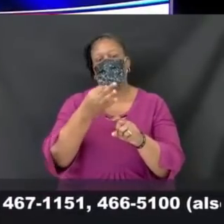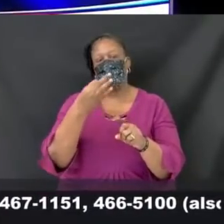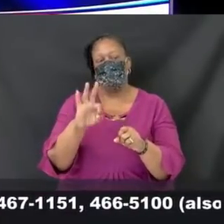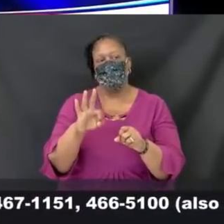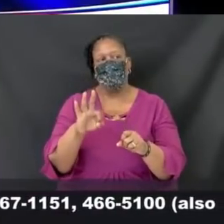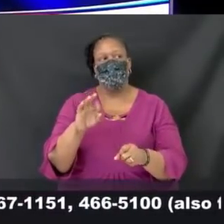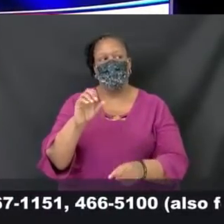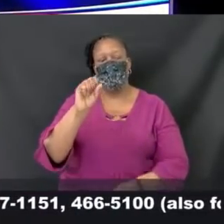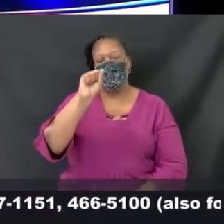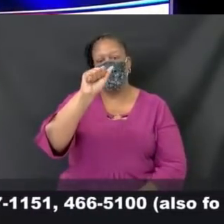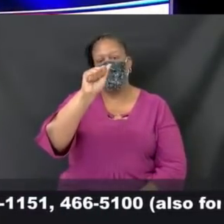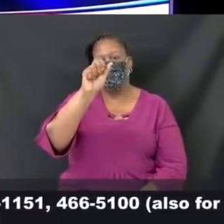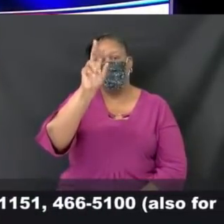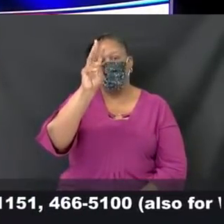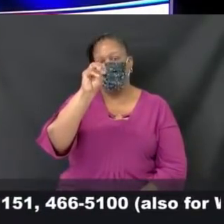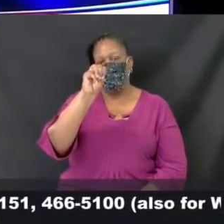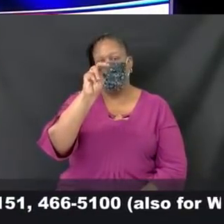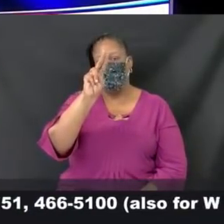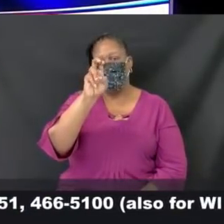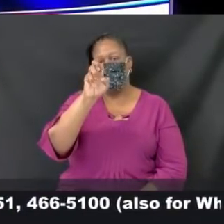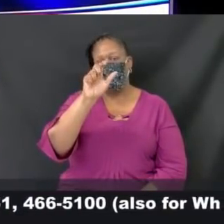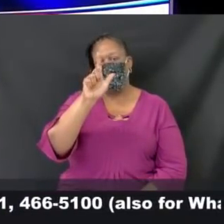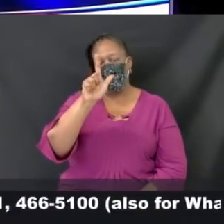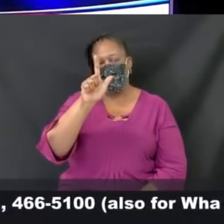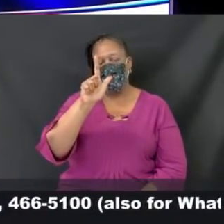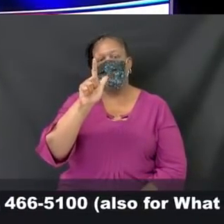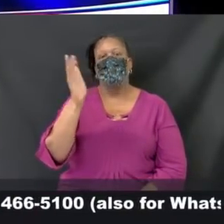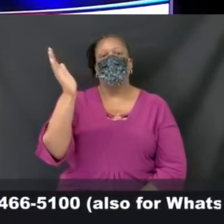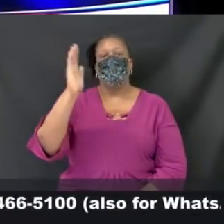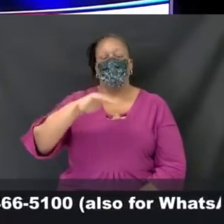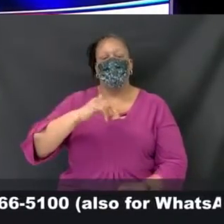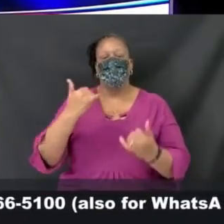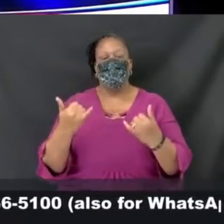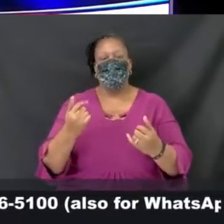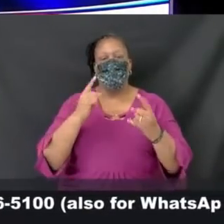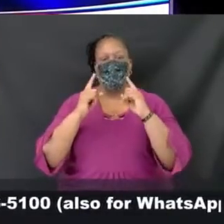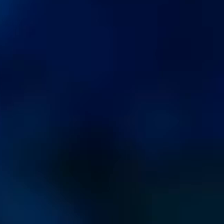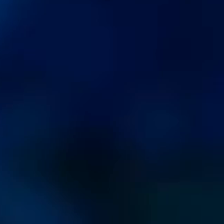National COVID-19 Task Force, to give us his presentation.